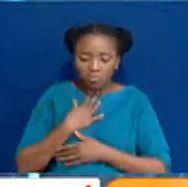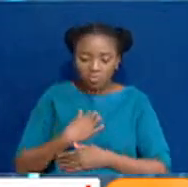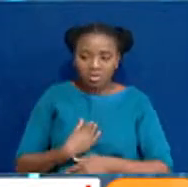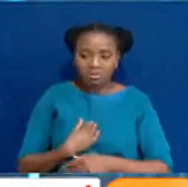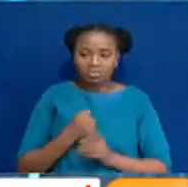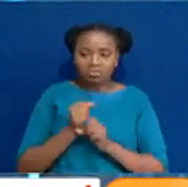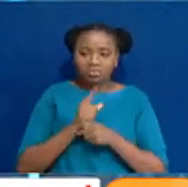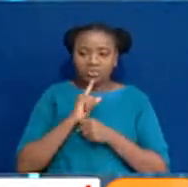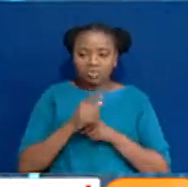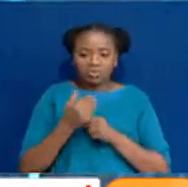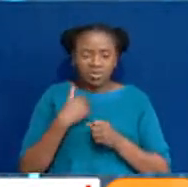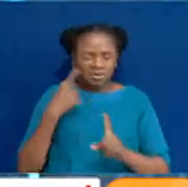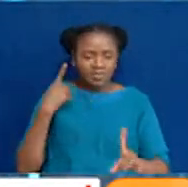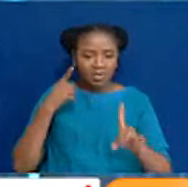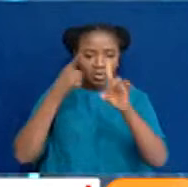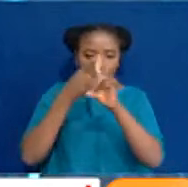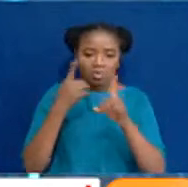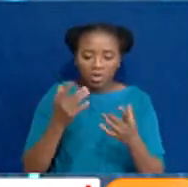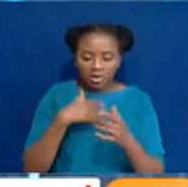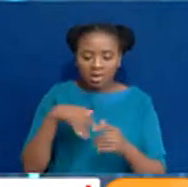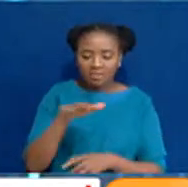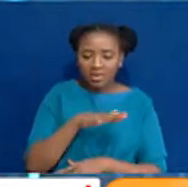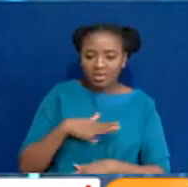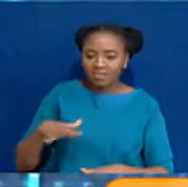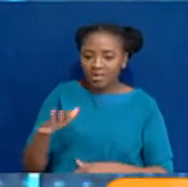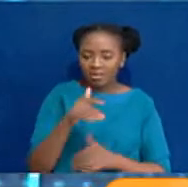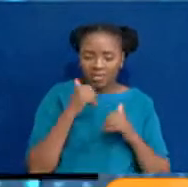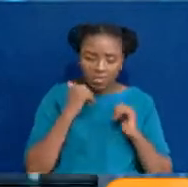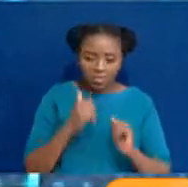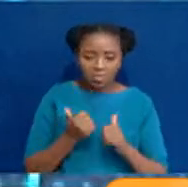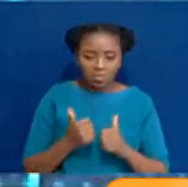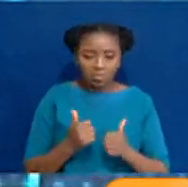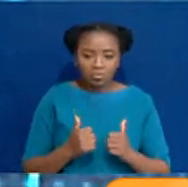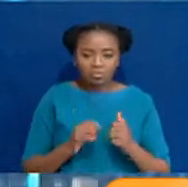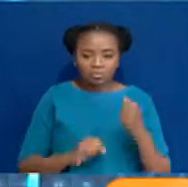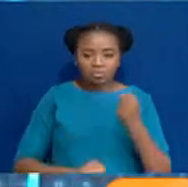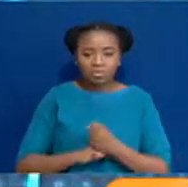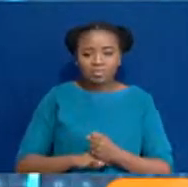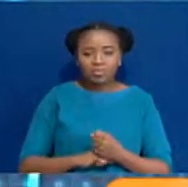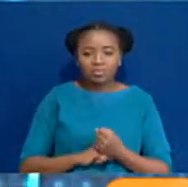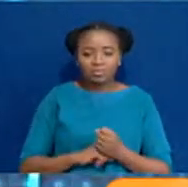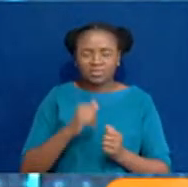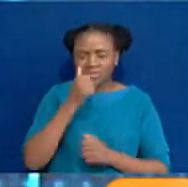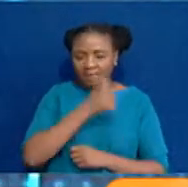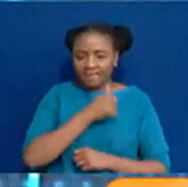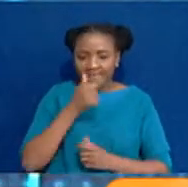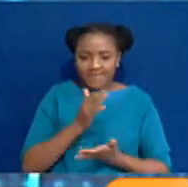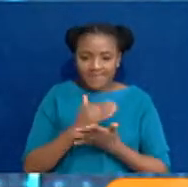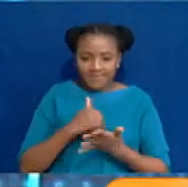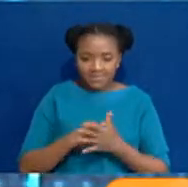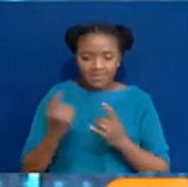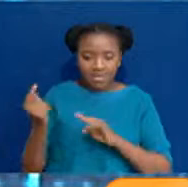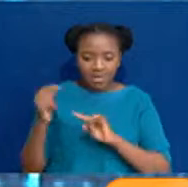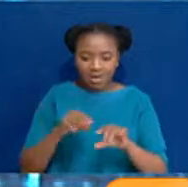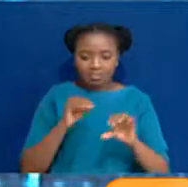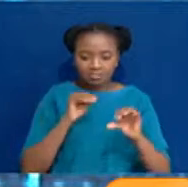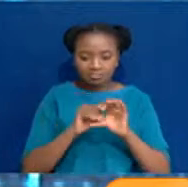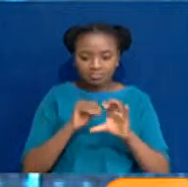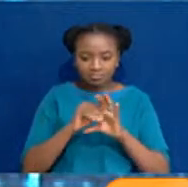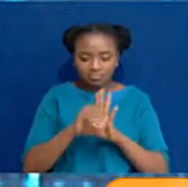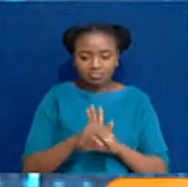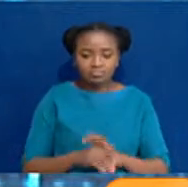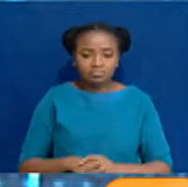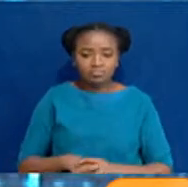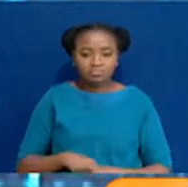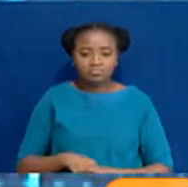that there is a prevailing environment that is conducive to private sector investment and foreign capital inflow.